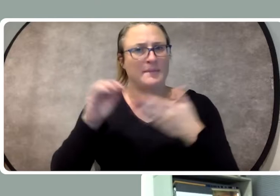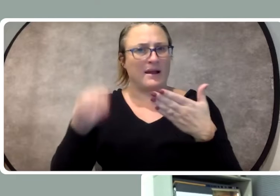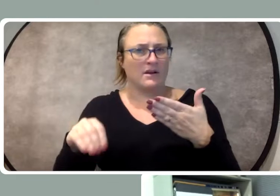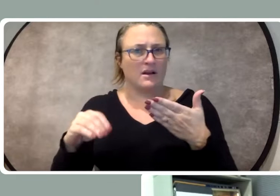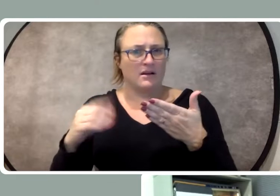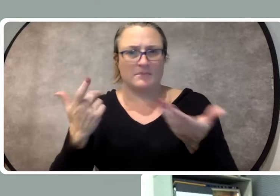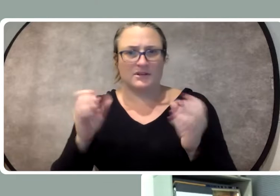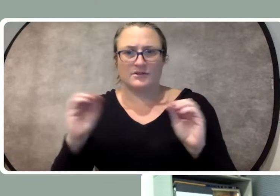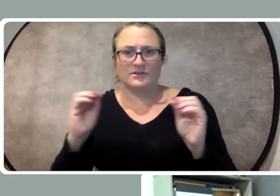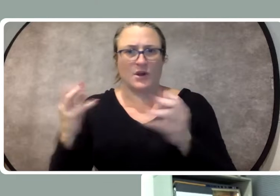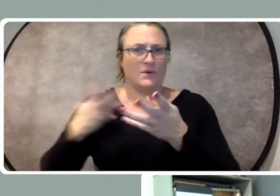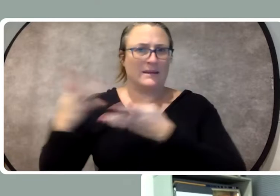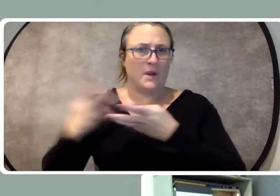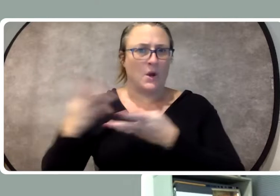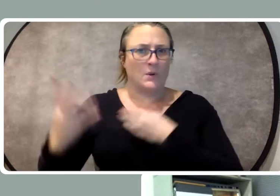get chemotherapy.